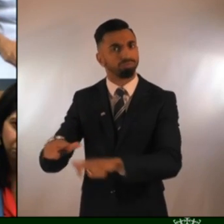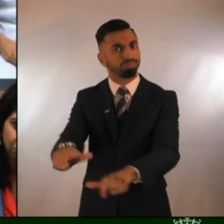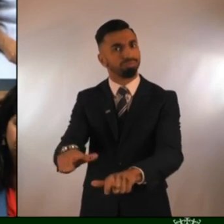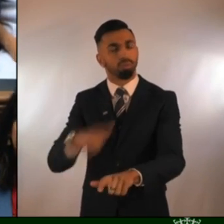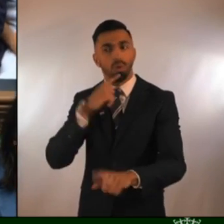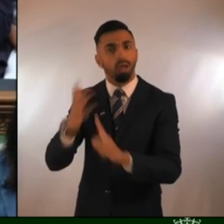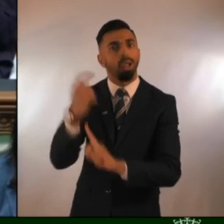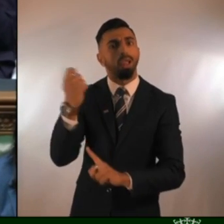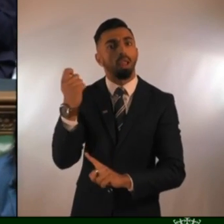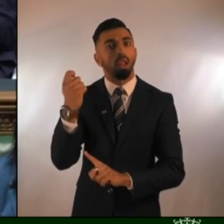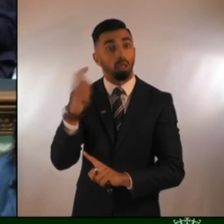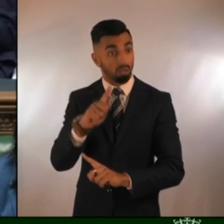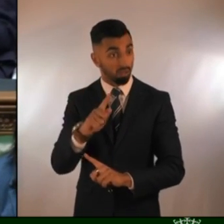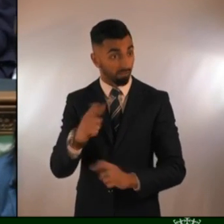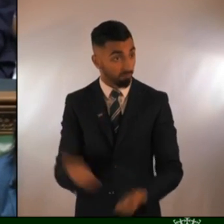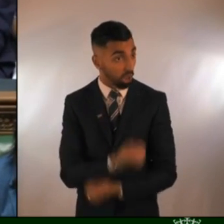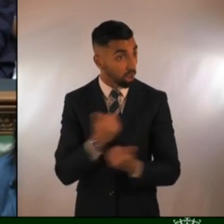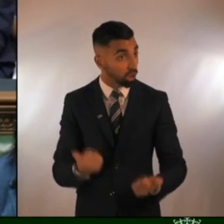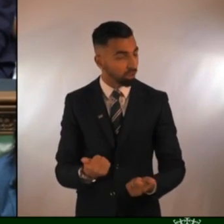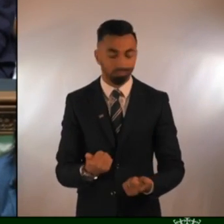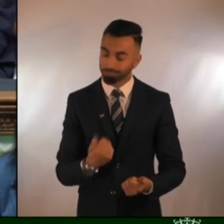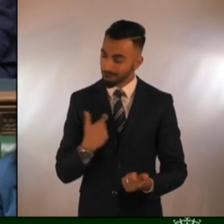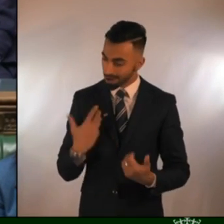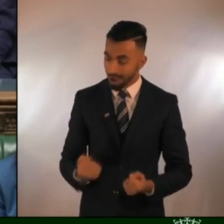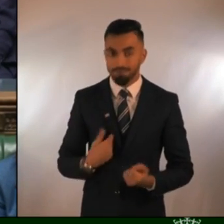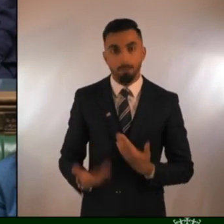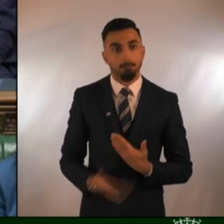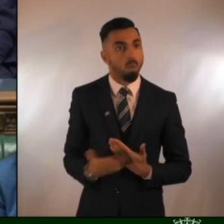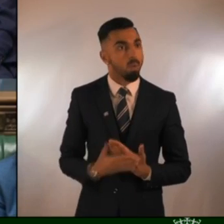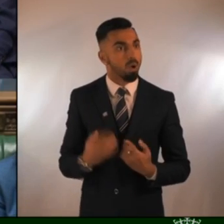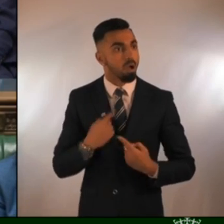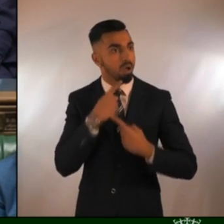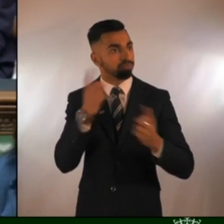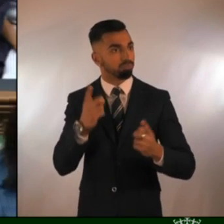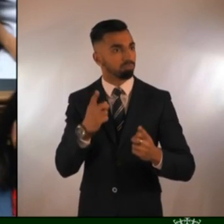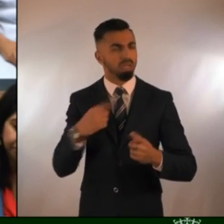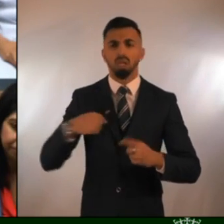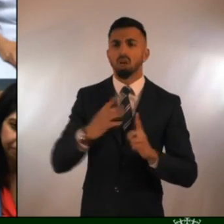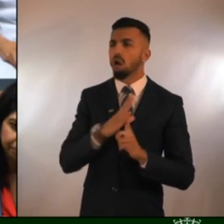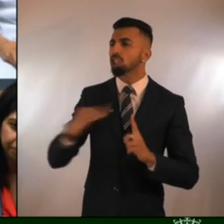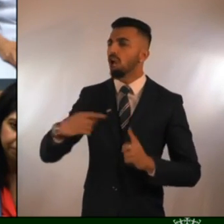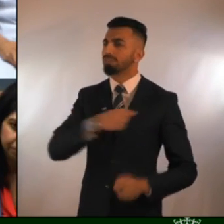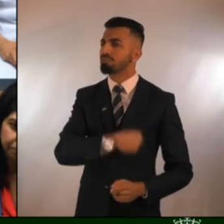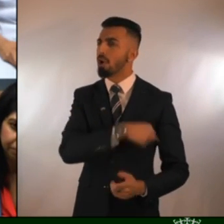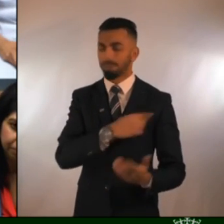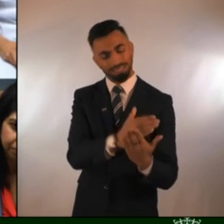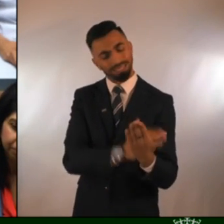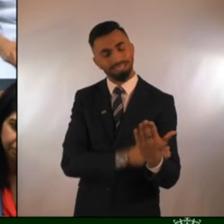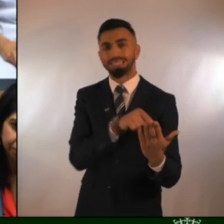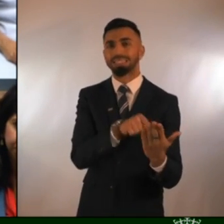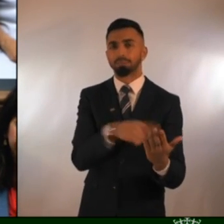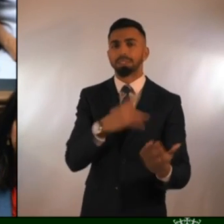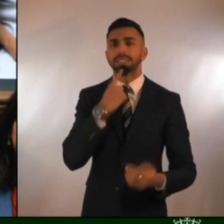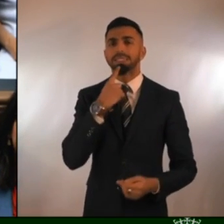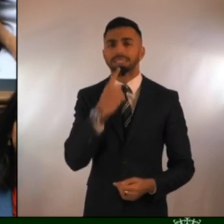this. Our manifesto promised that for shops, cinemas, restaurants and music venues with a rateable value